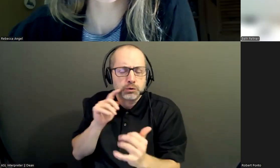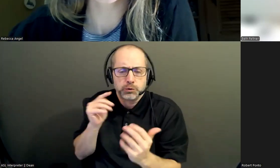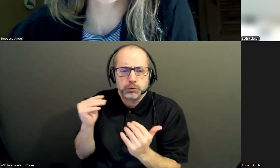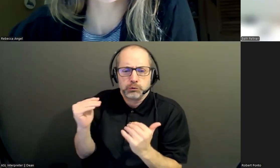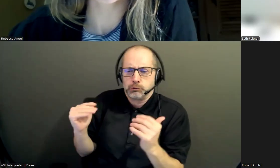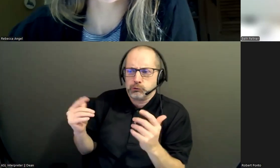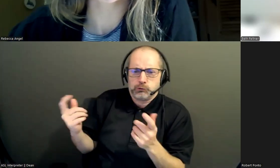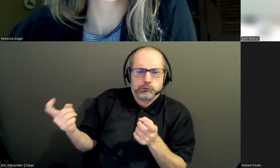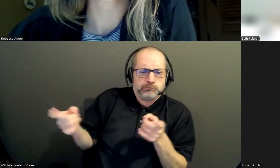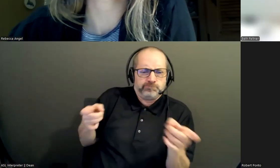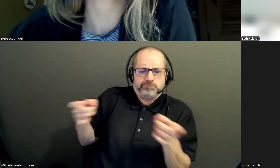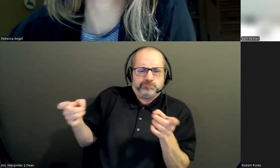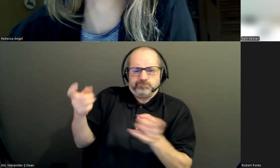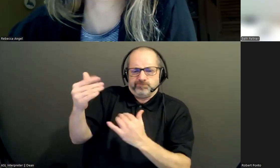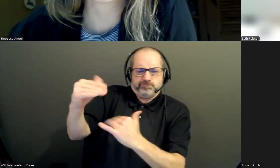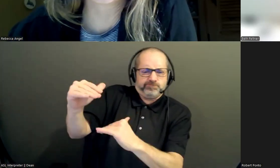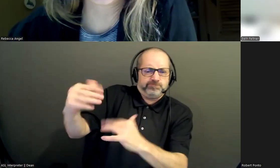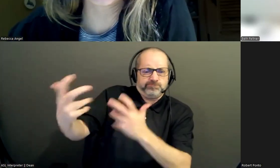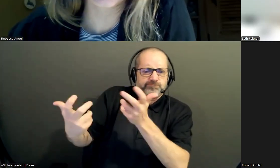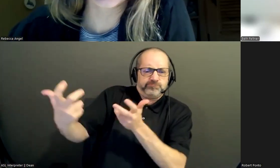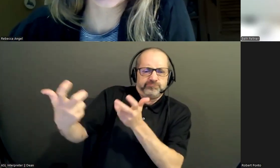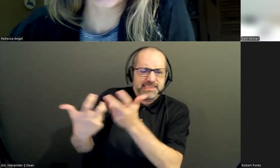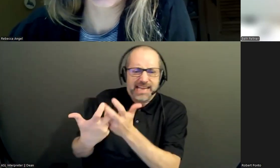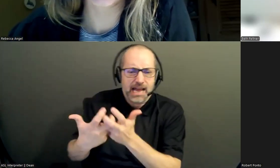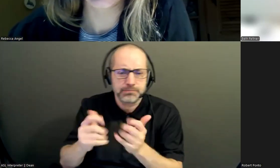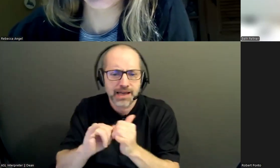Do you want to take that one, Beth?